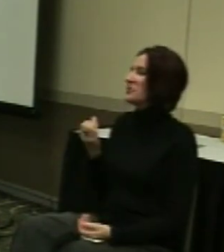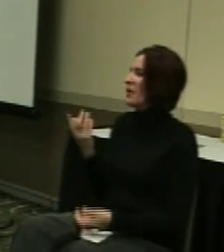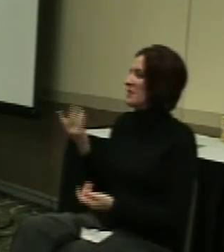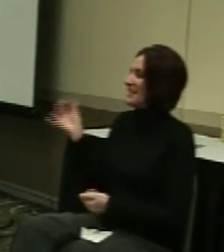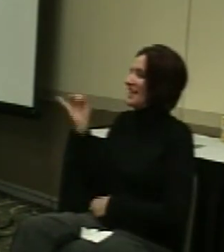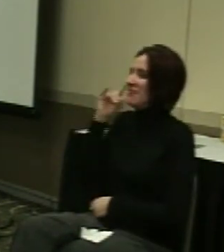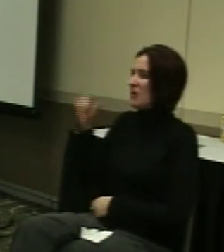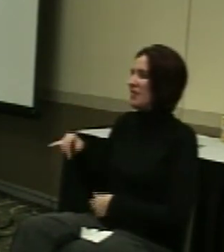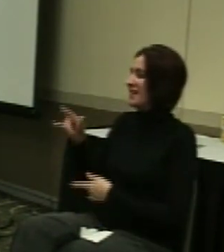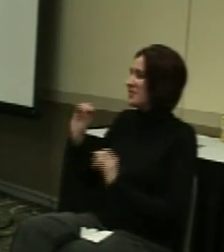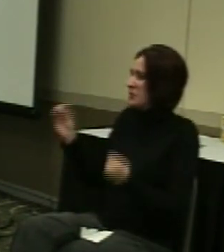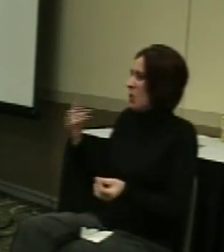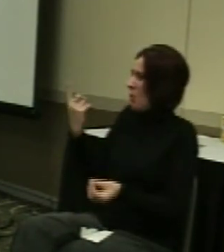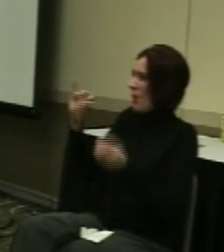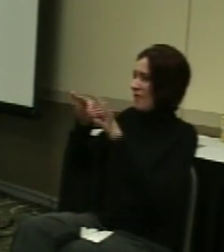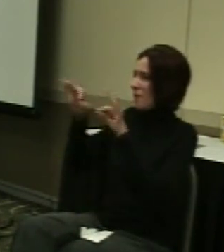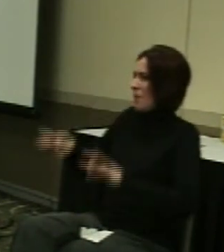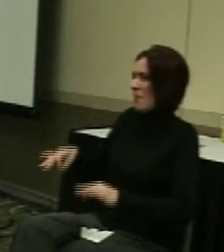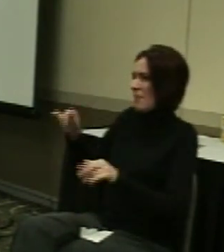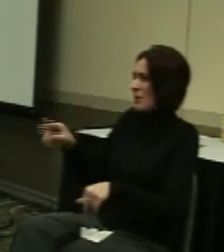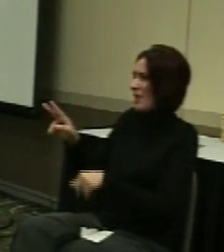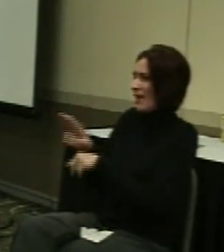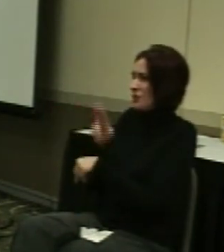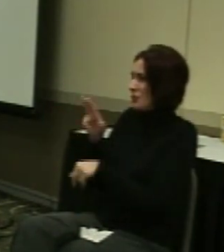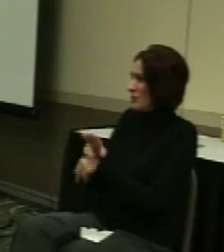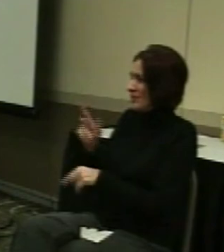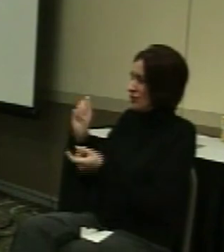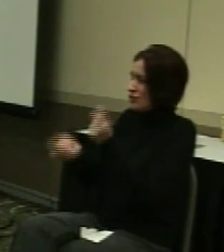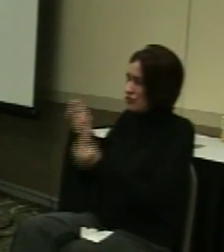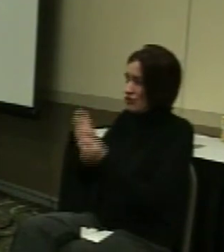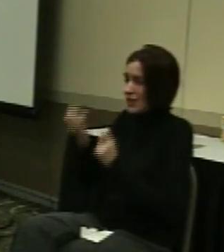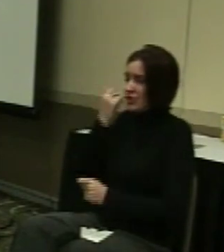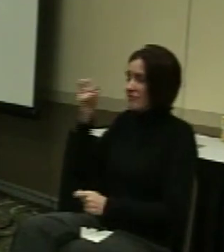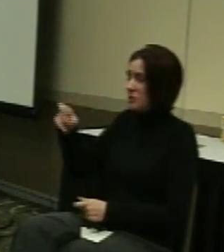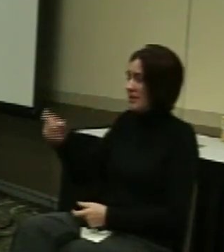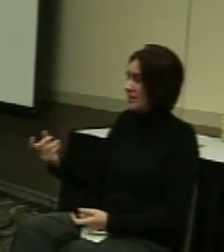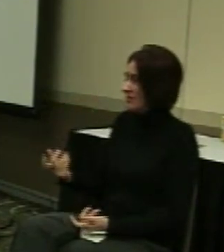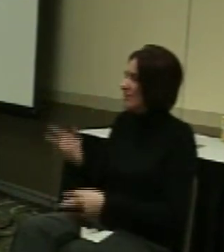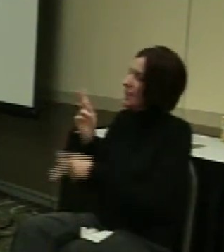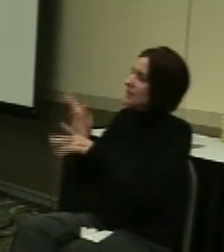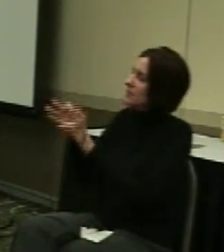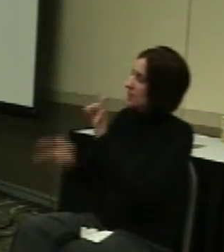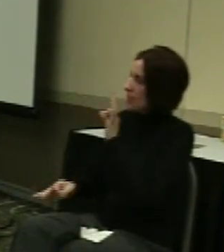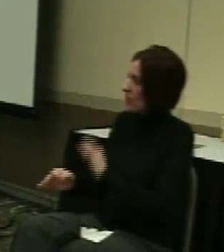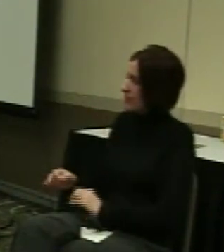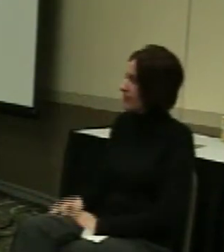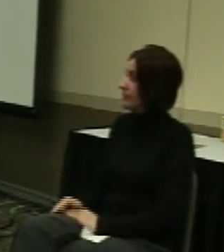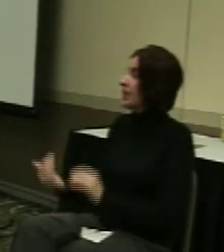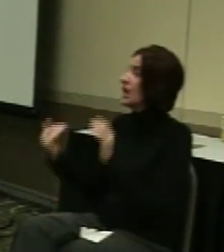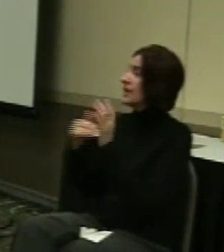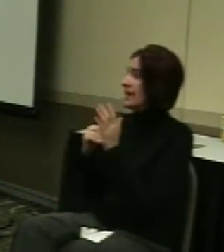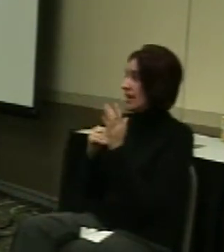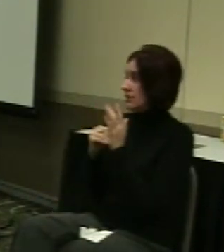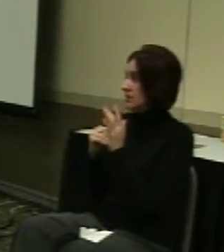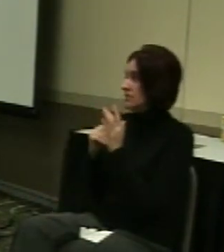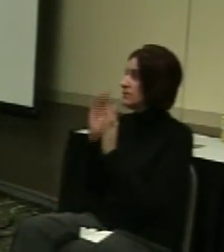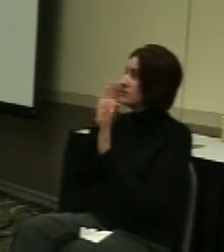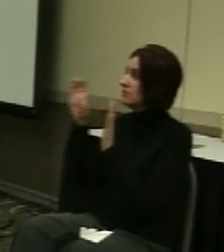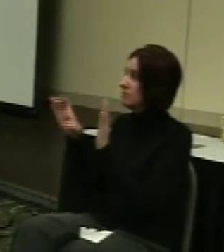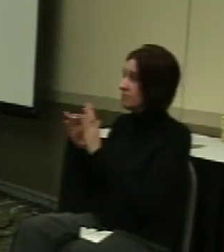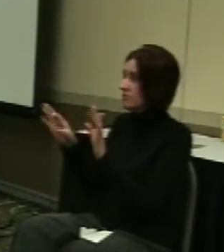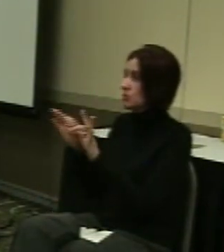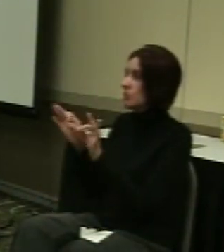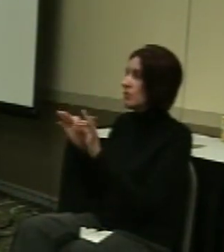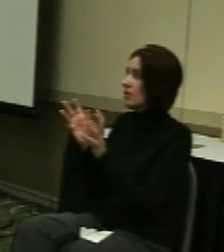format, so keep it simple. Is what I would say. So again, a picture is worth 1,000 words. Visualizing